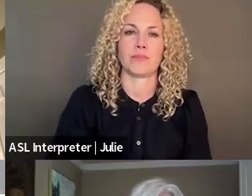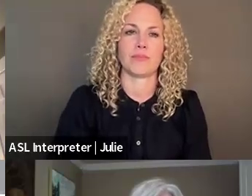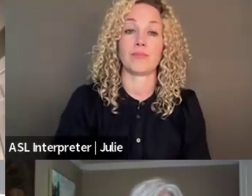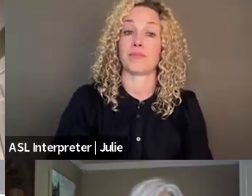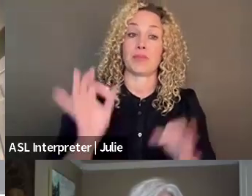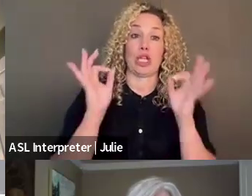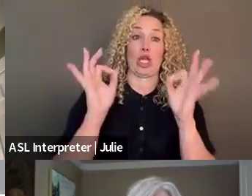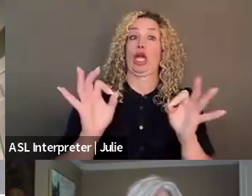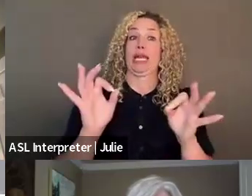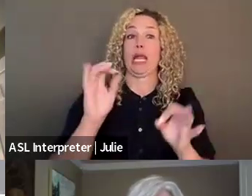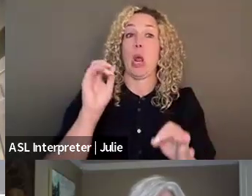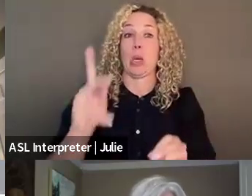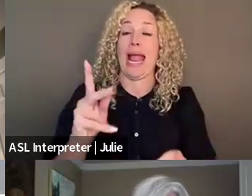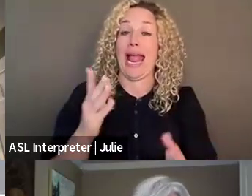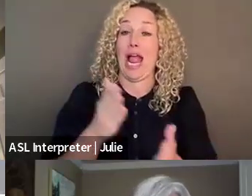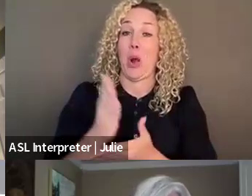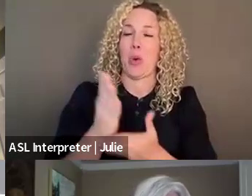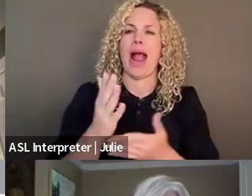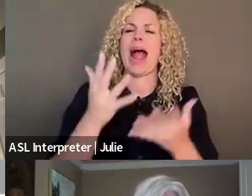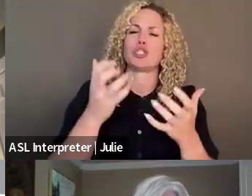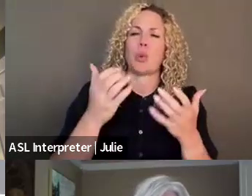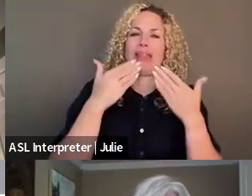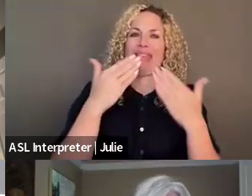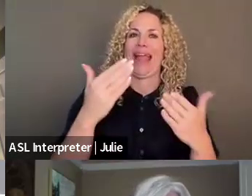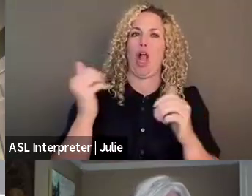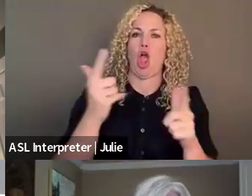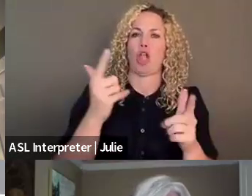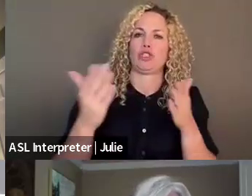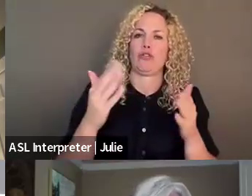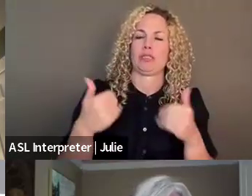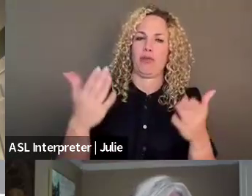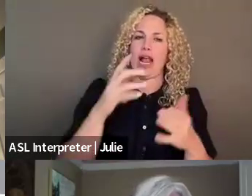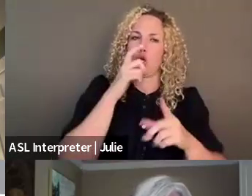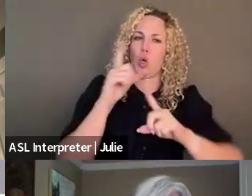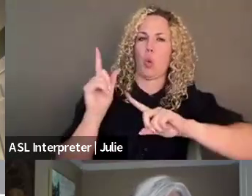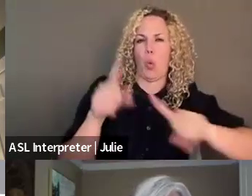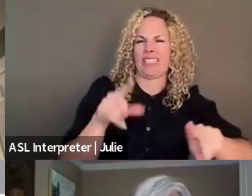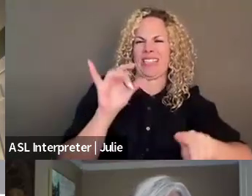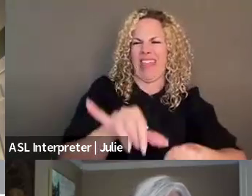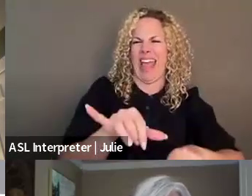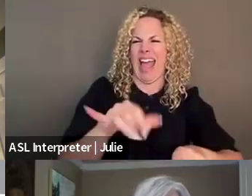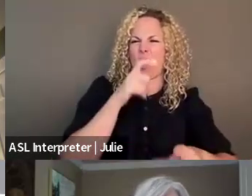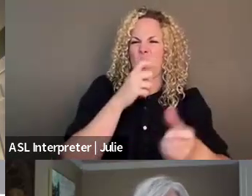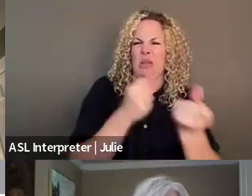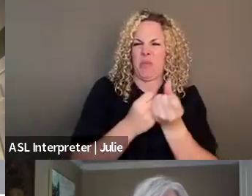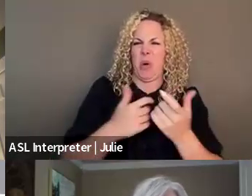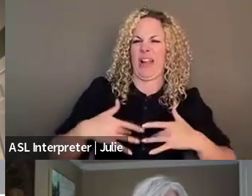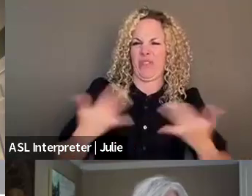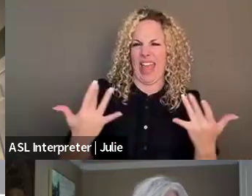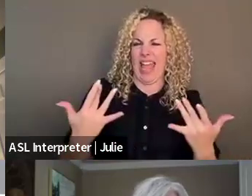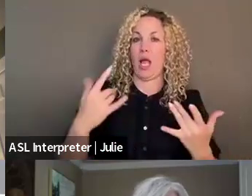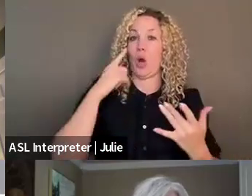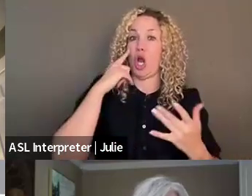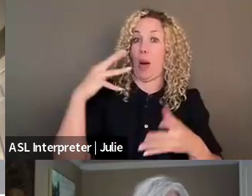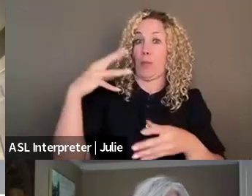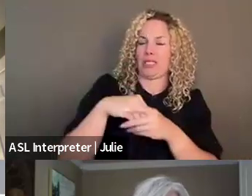Cool. All right. Well, I just again want to thank all of our service providers that came and supported the event. We heard from the participants